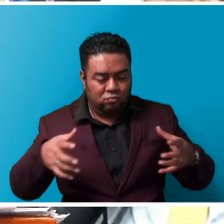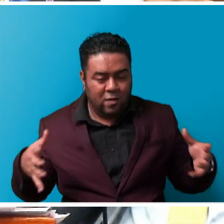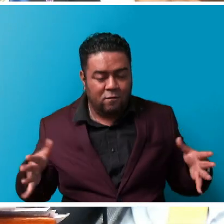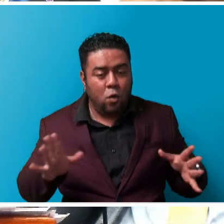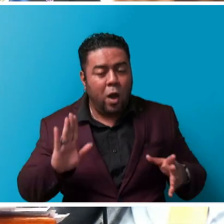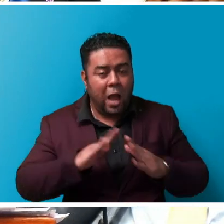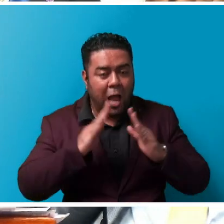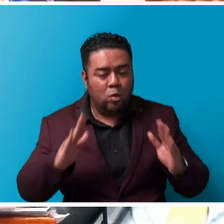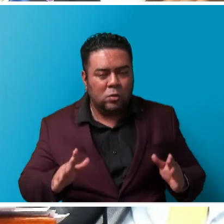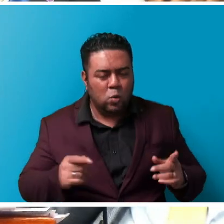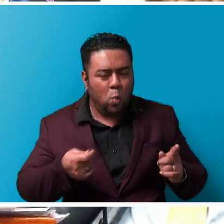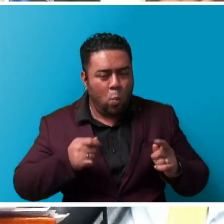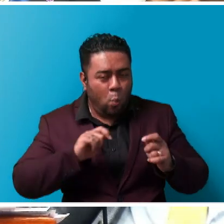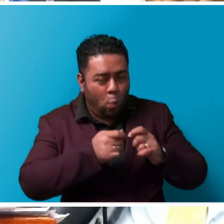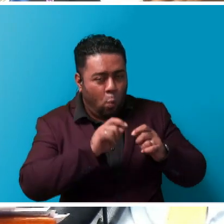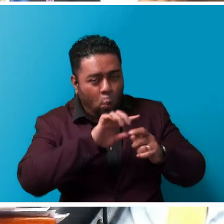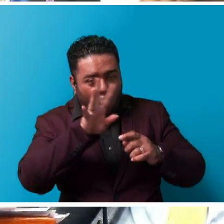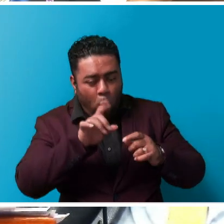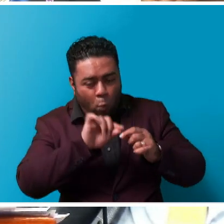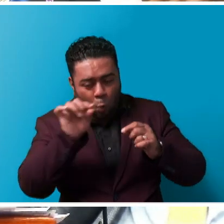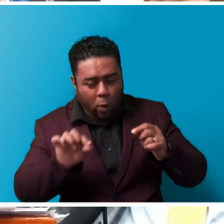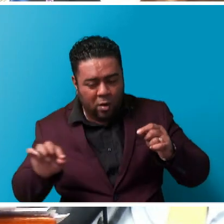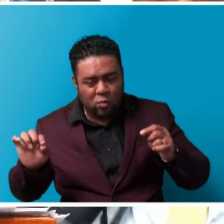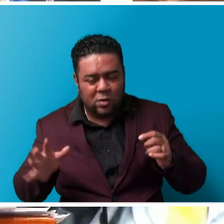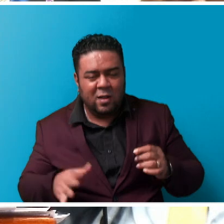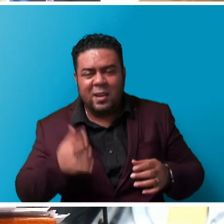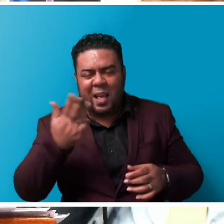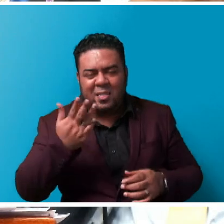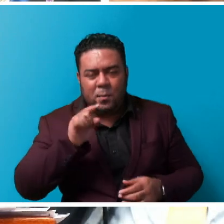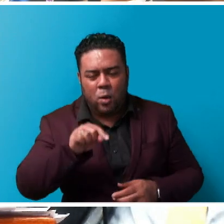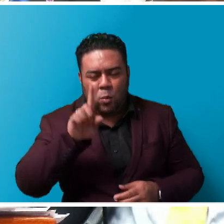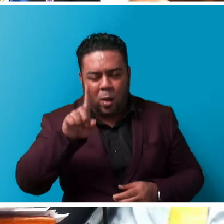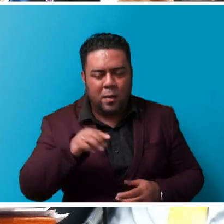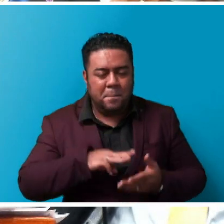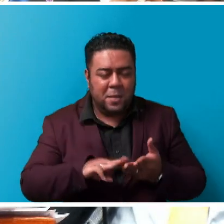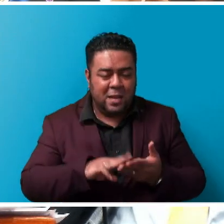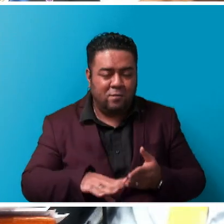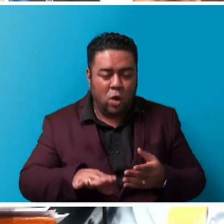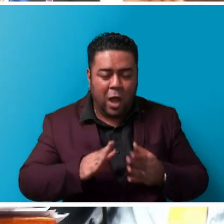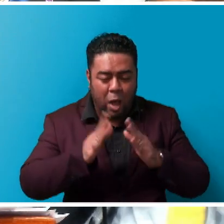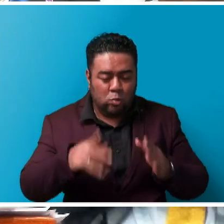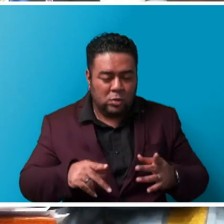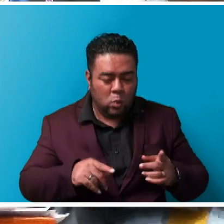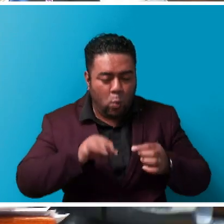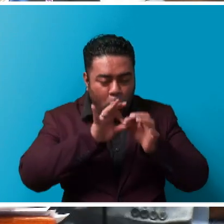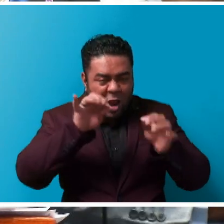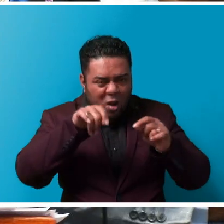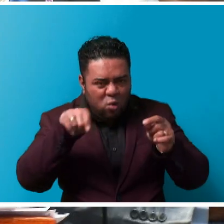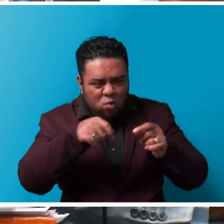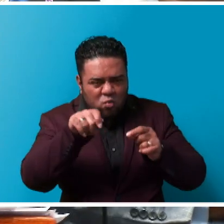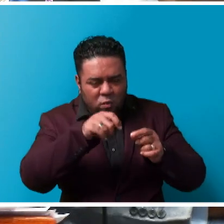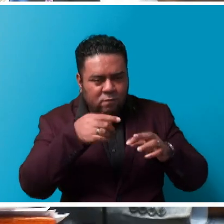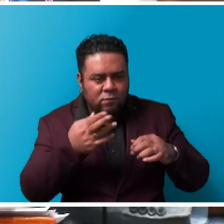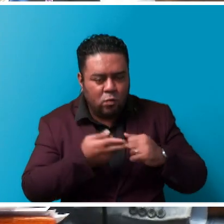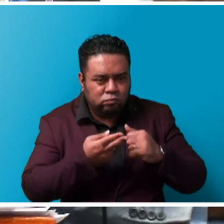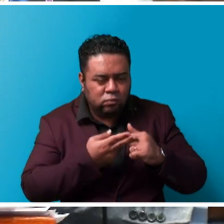wiring, the ministry has paid EFL around 19.1 million for the grid extension and house wiring projects, and